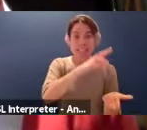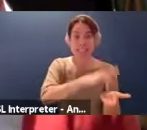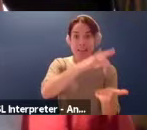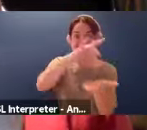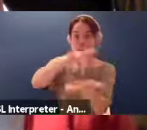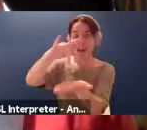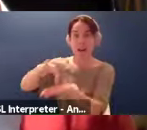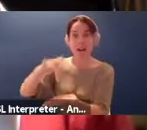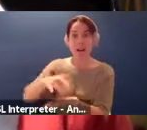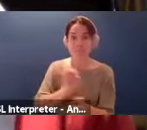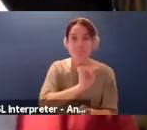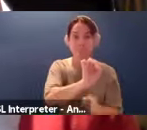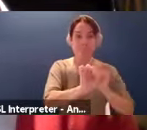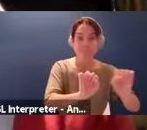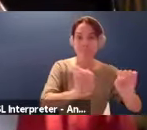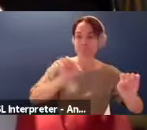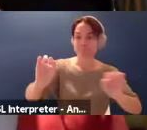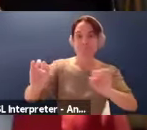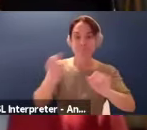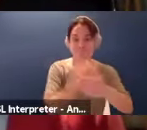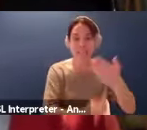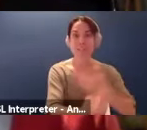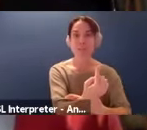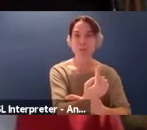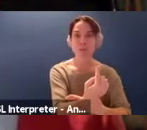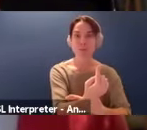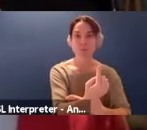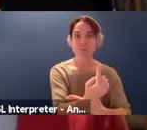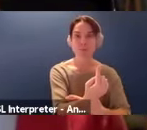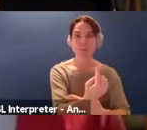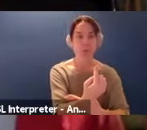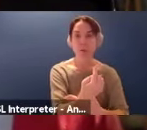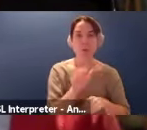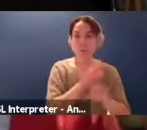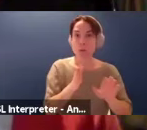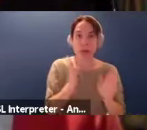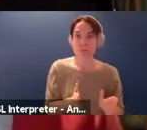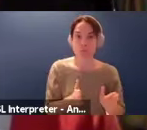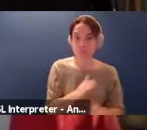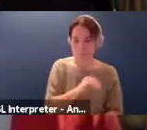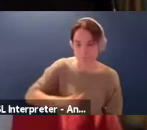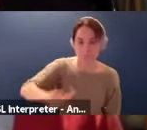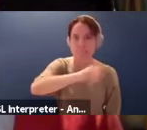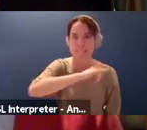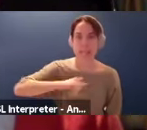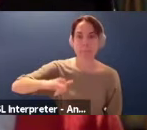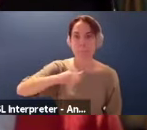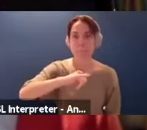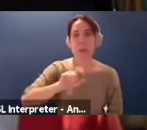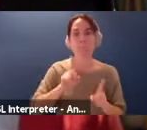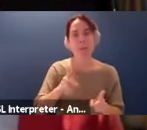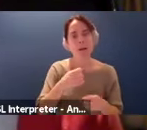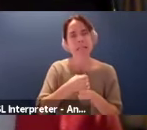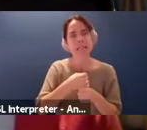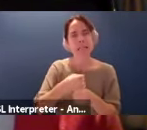to the extent that they are linked in and connected um with tree ratna um there is a general policy that we wouldn't make